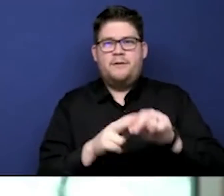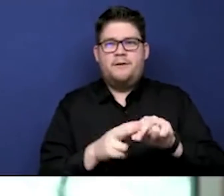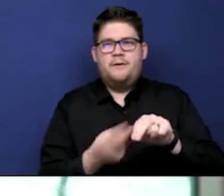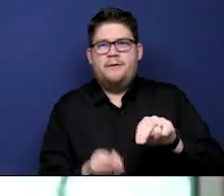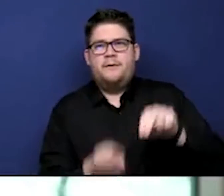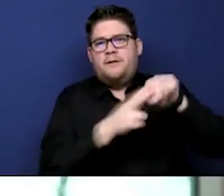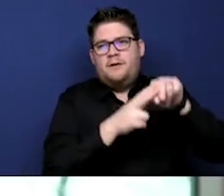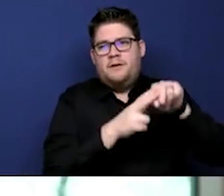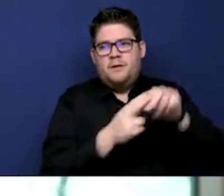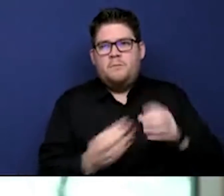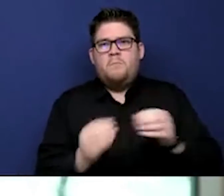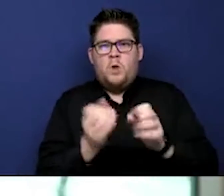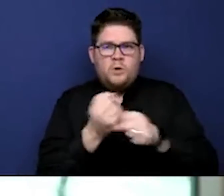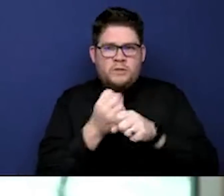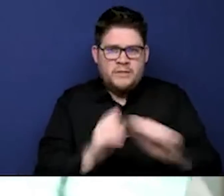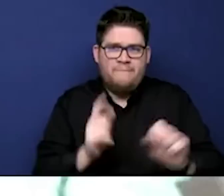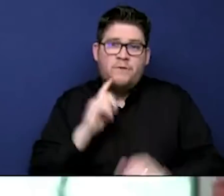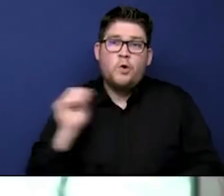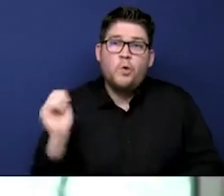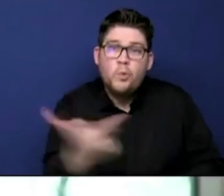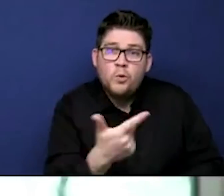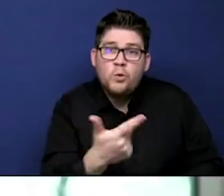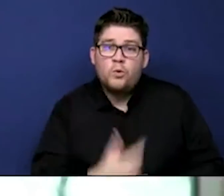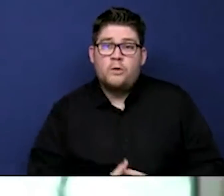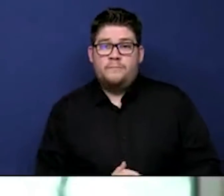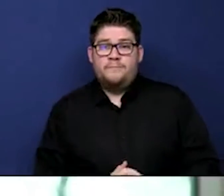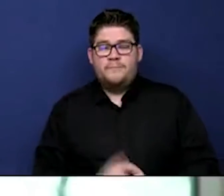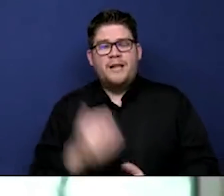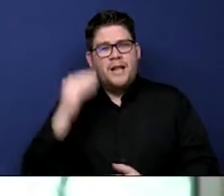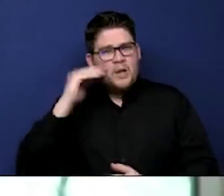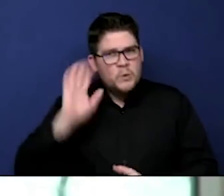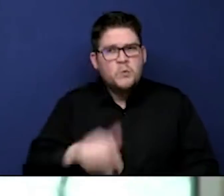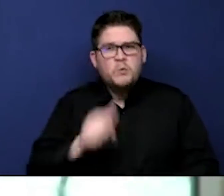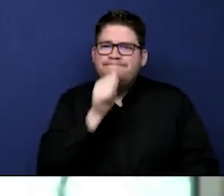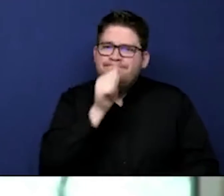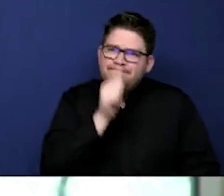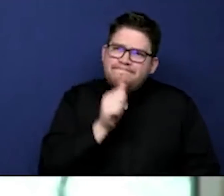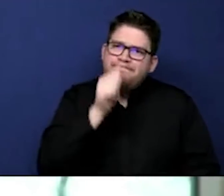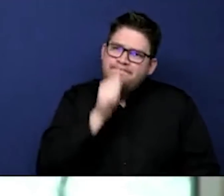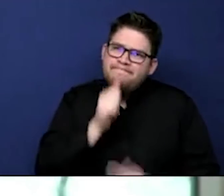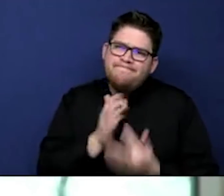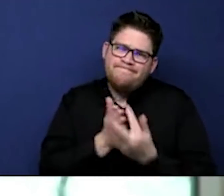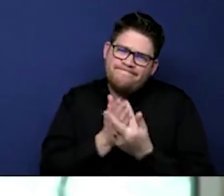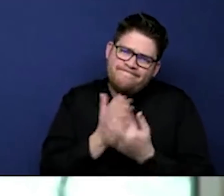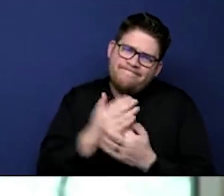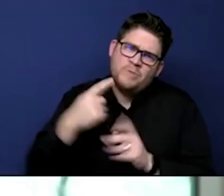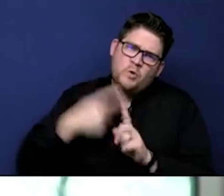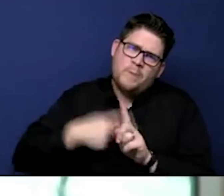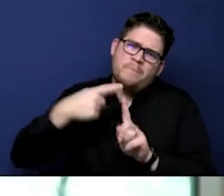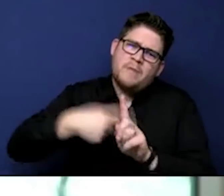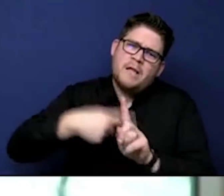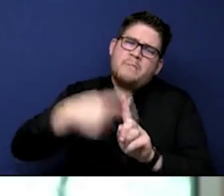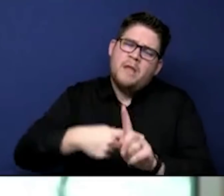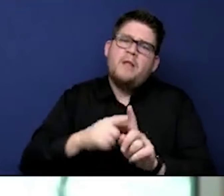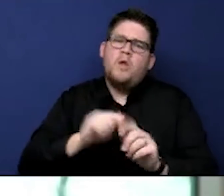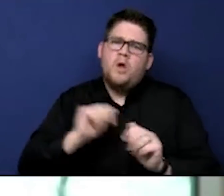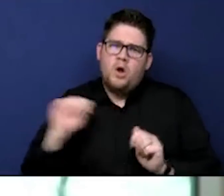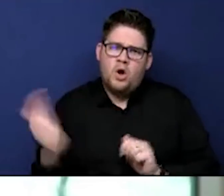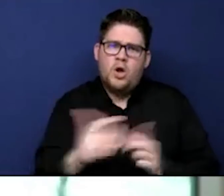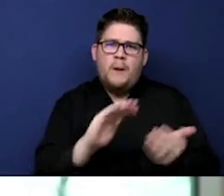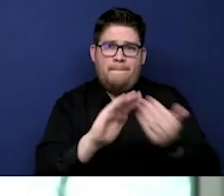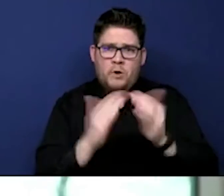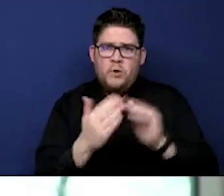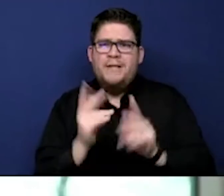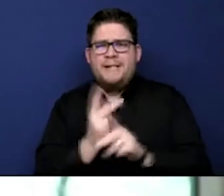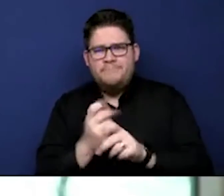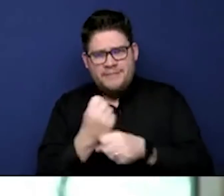get through this next few months until all of our communities are protected. But right now, if you choose to spend time